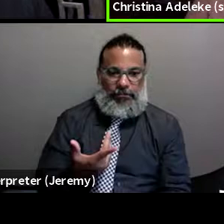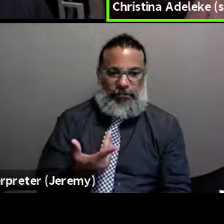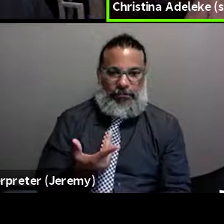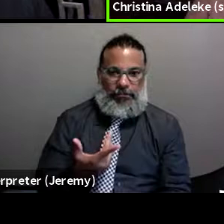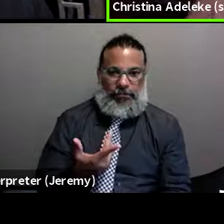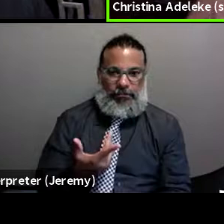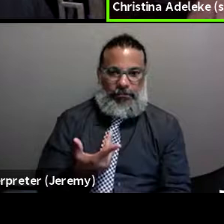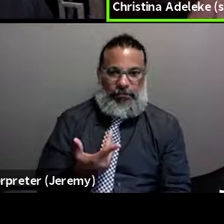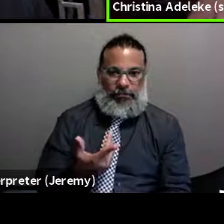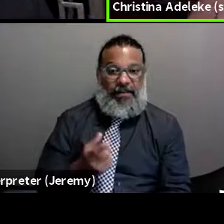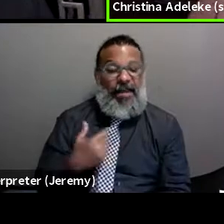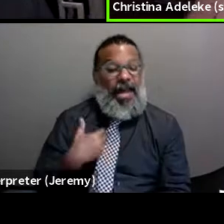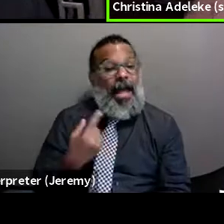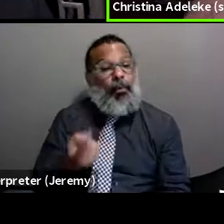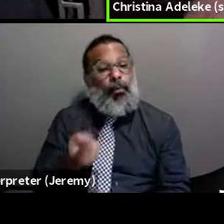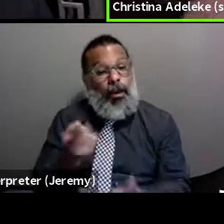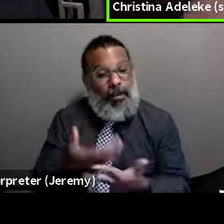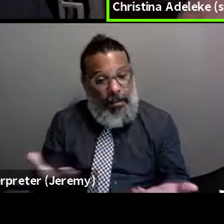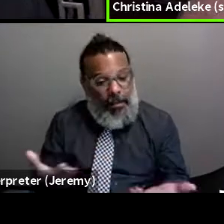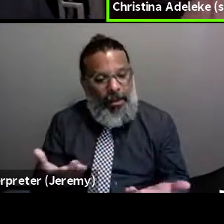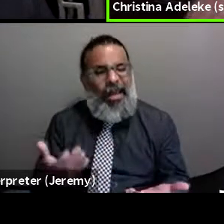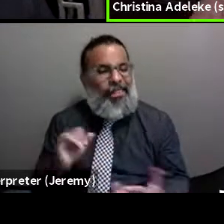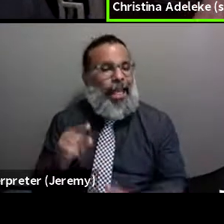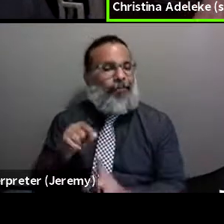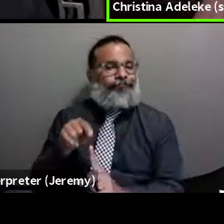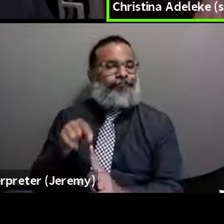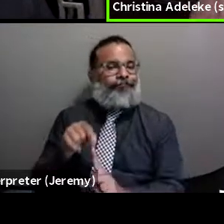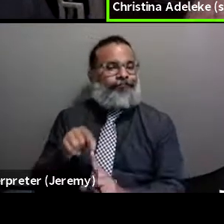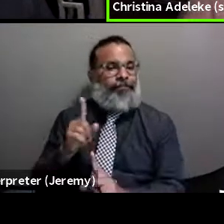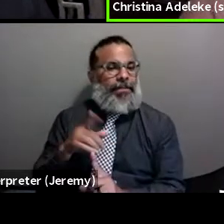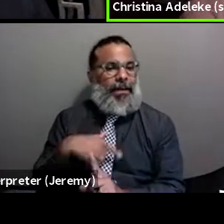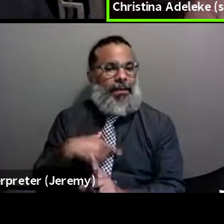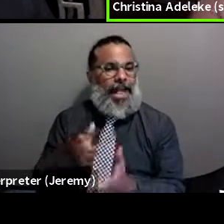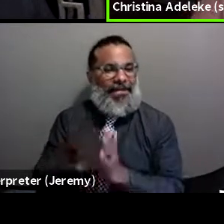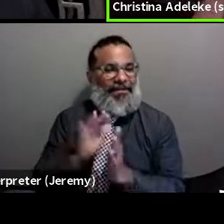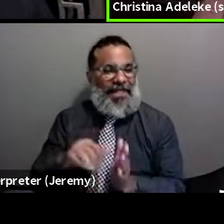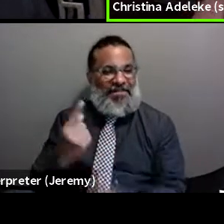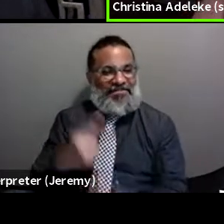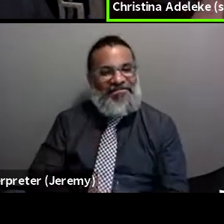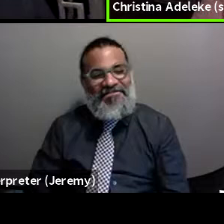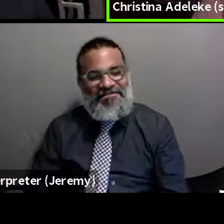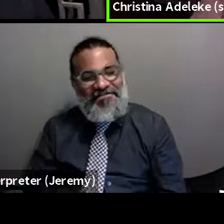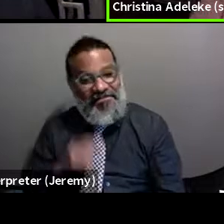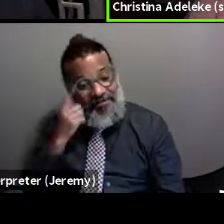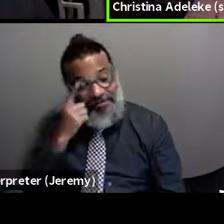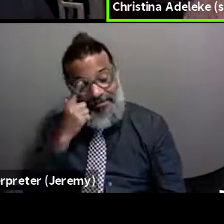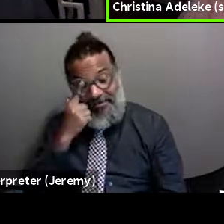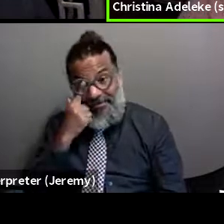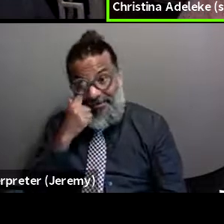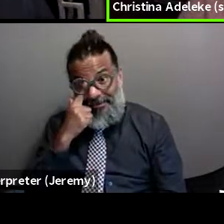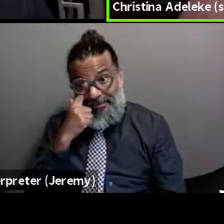if I could have one thing, that would be it. That's all I'd ask for. Well,